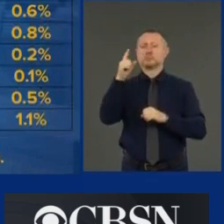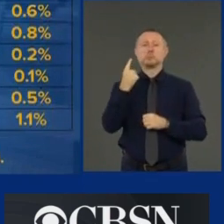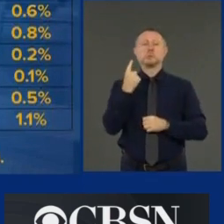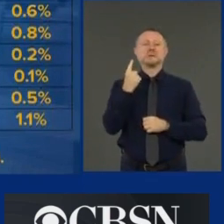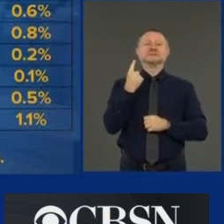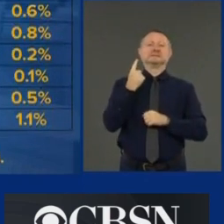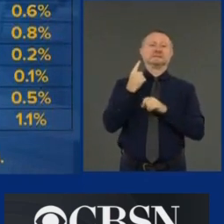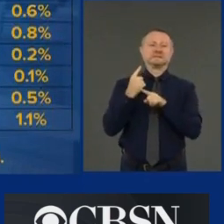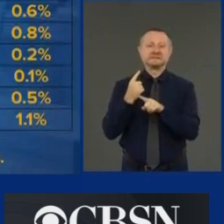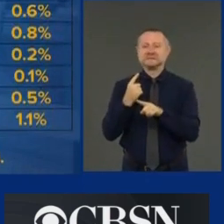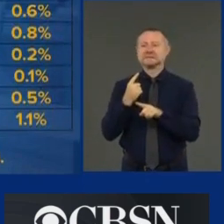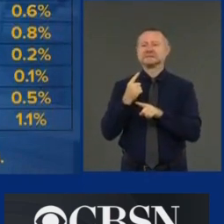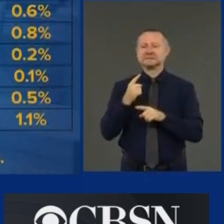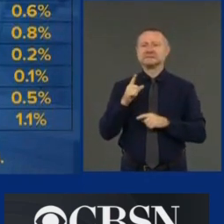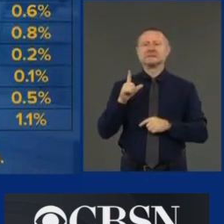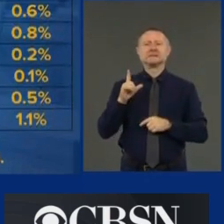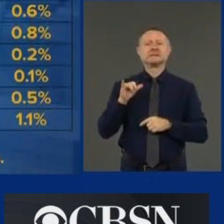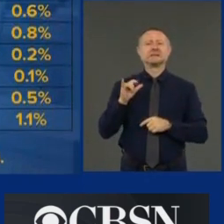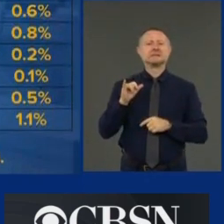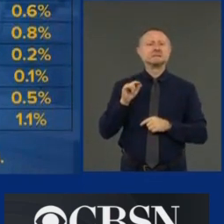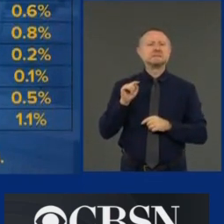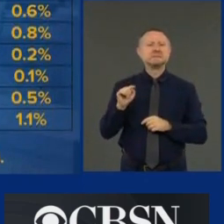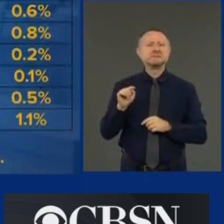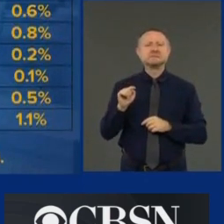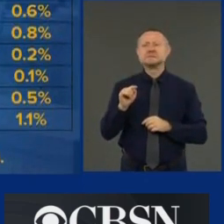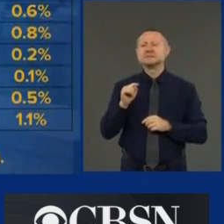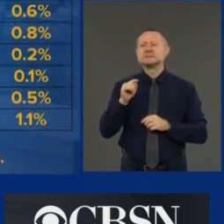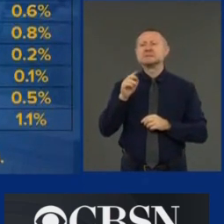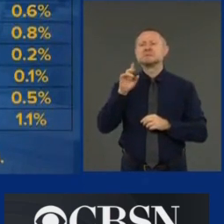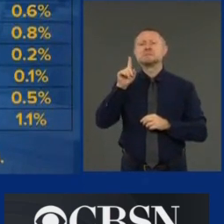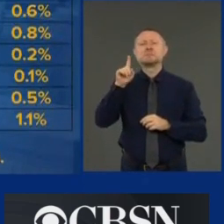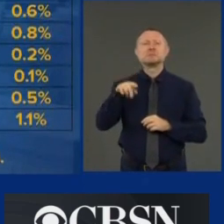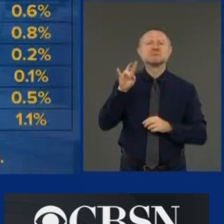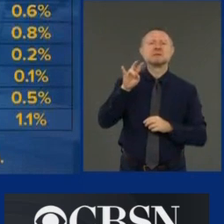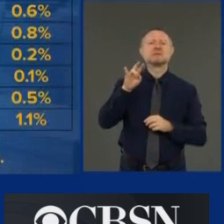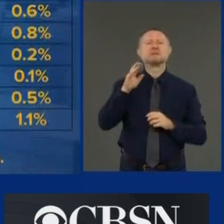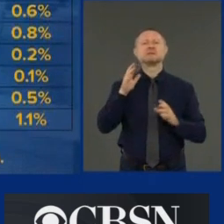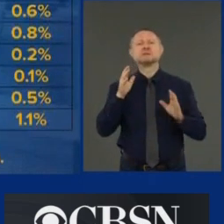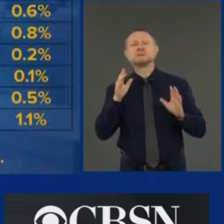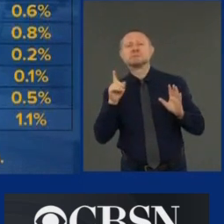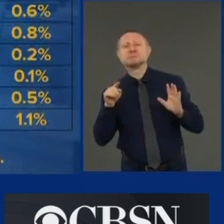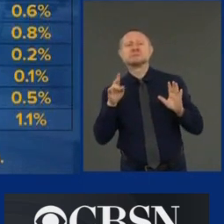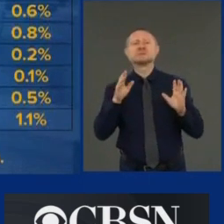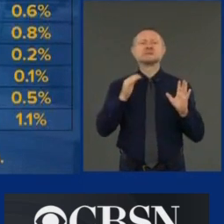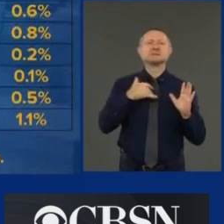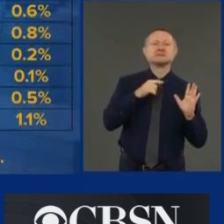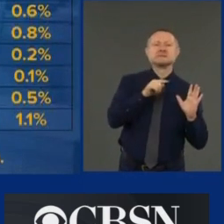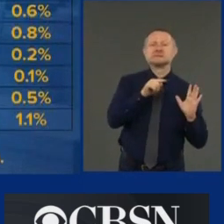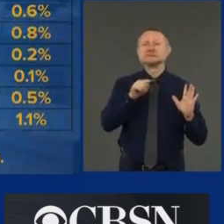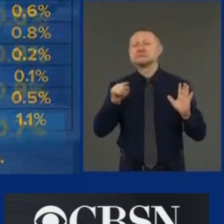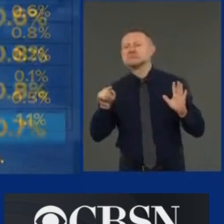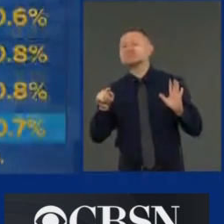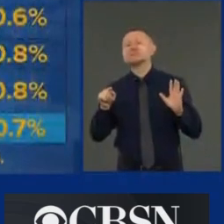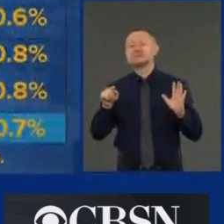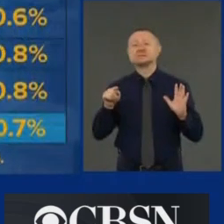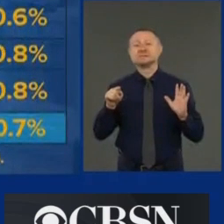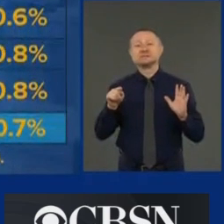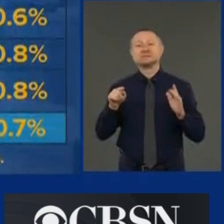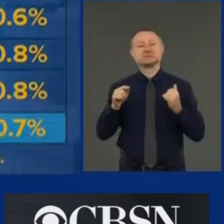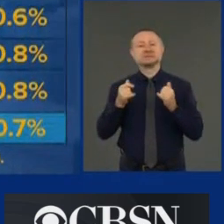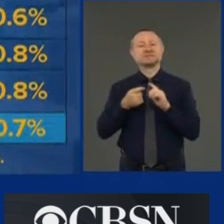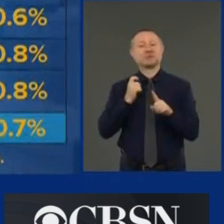Long Island over the past few days, 0.8, 0.7, 0.7, 0.8. Today, from yesterday,